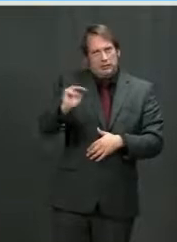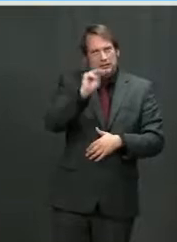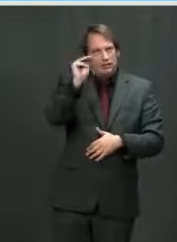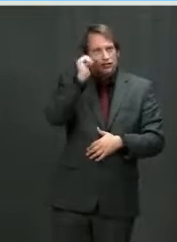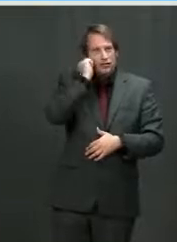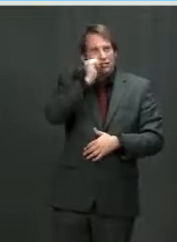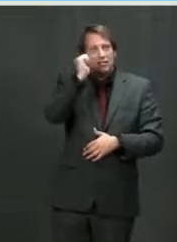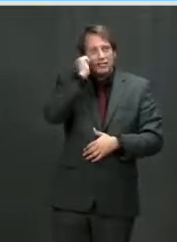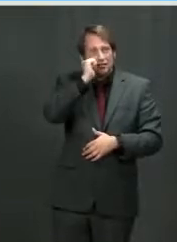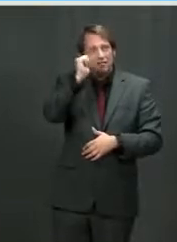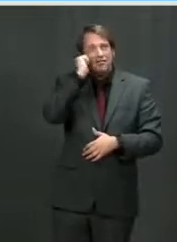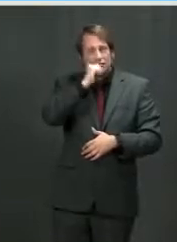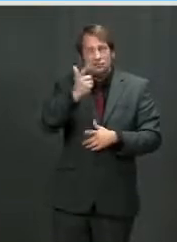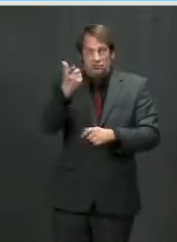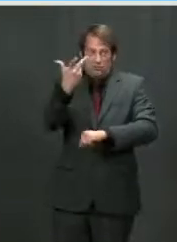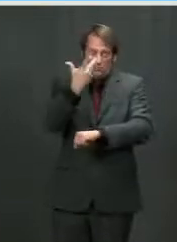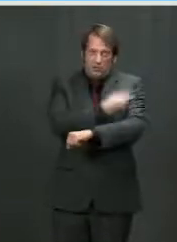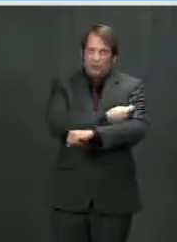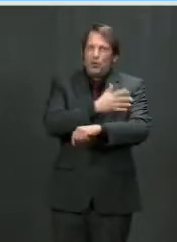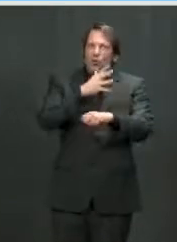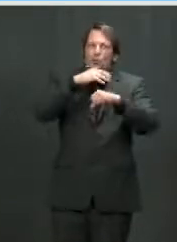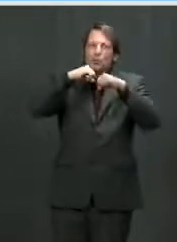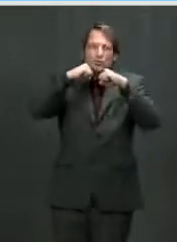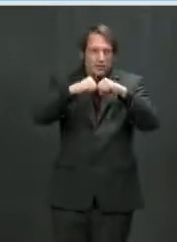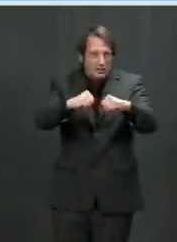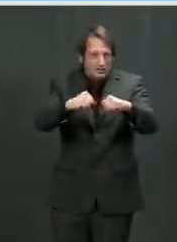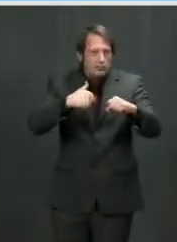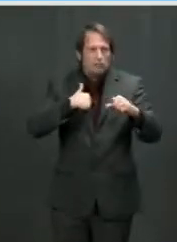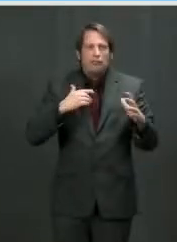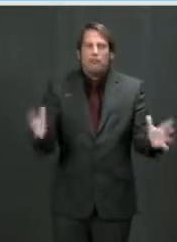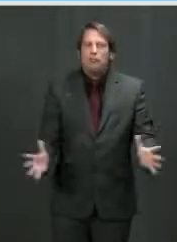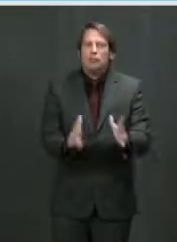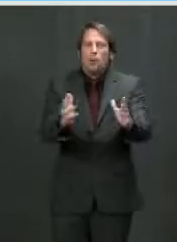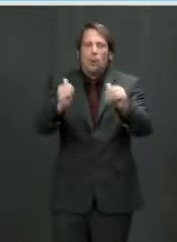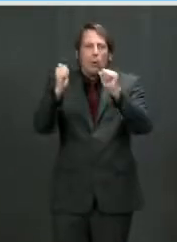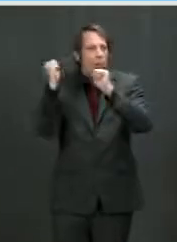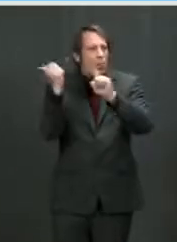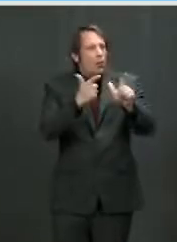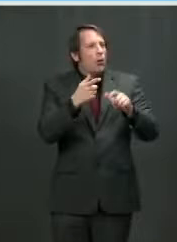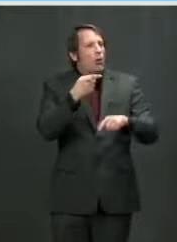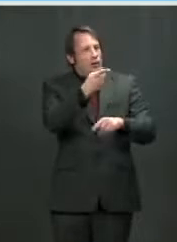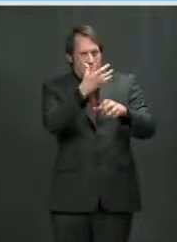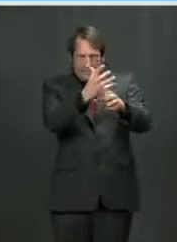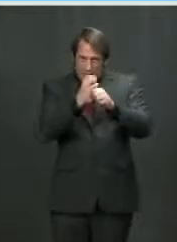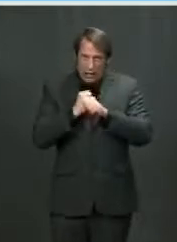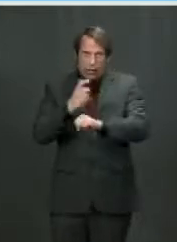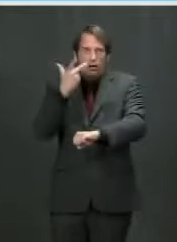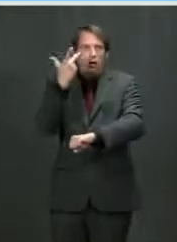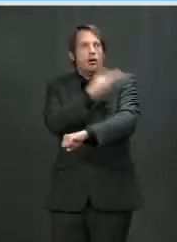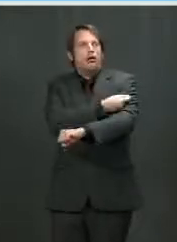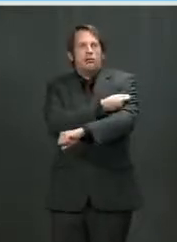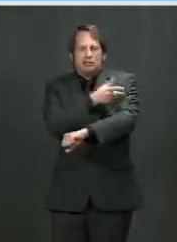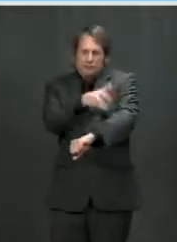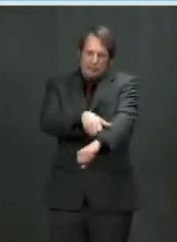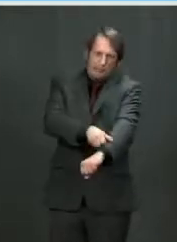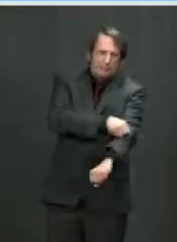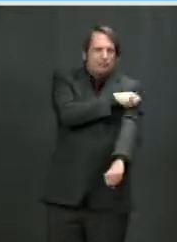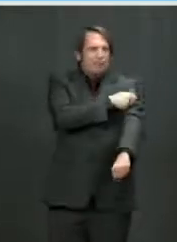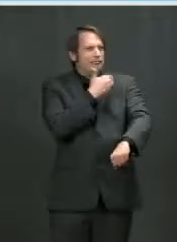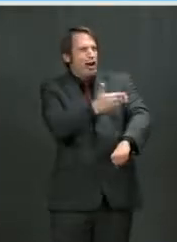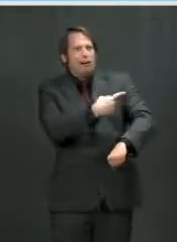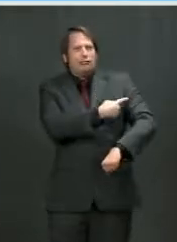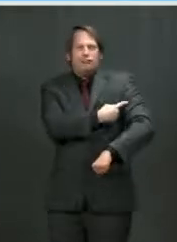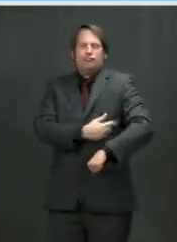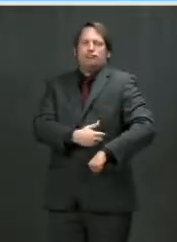providing protection. I urge everyone who has not received a COVID-19 vaccine to roll up their sleeve and join the nearly